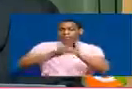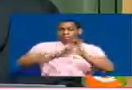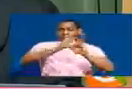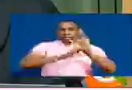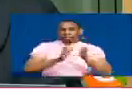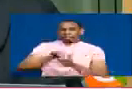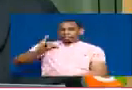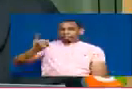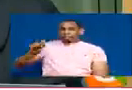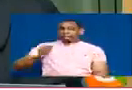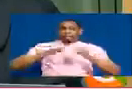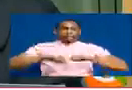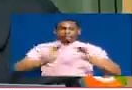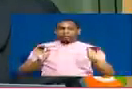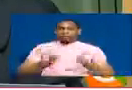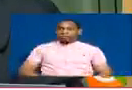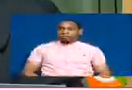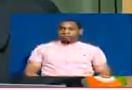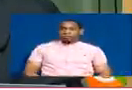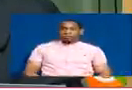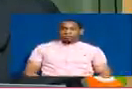See Charlie J.A. dissenting.